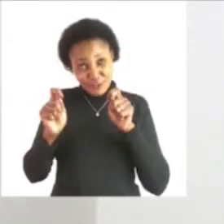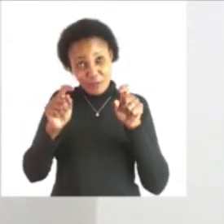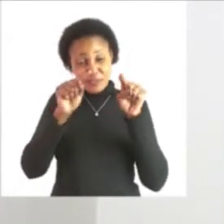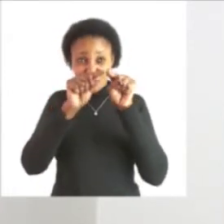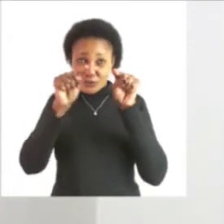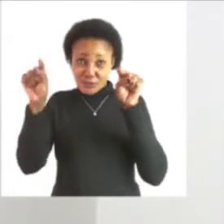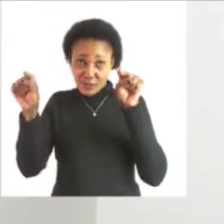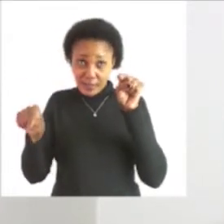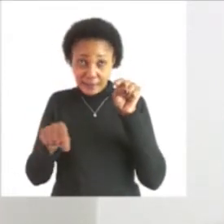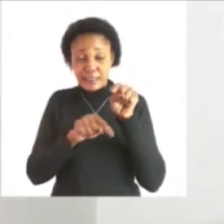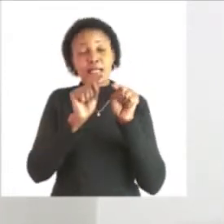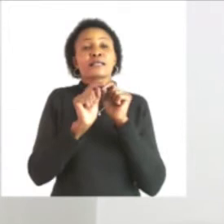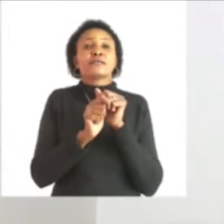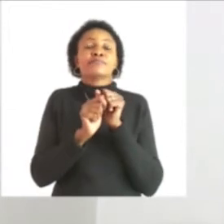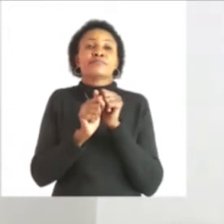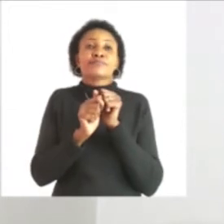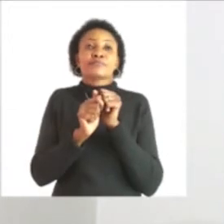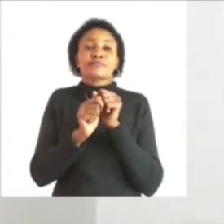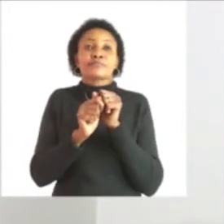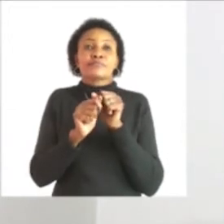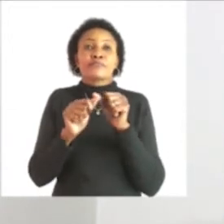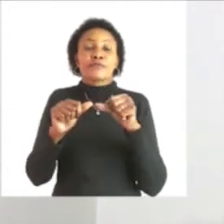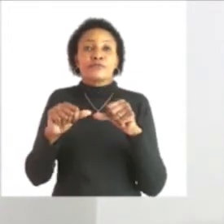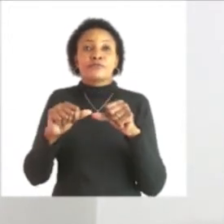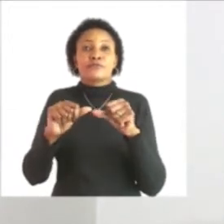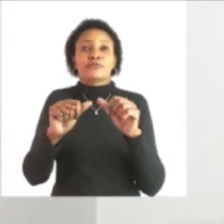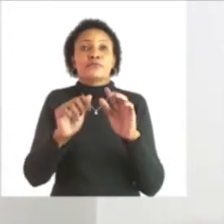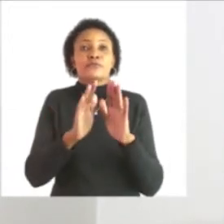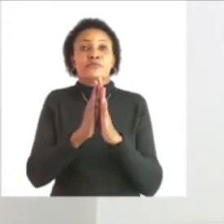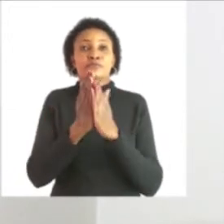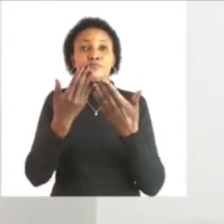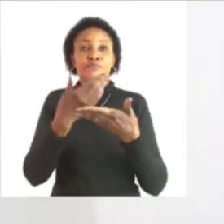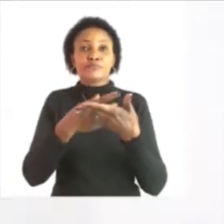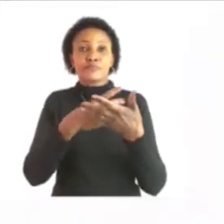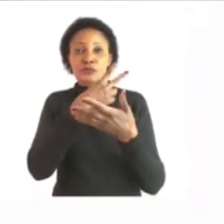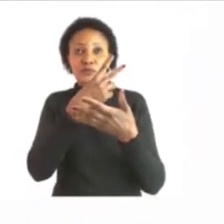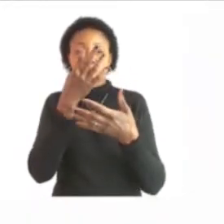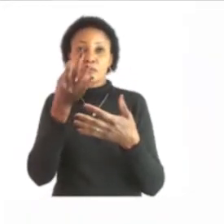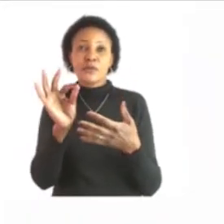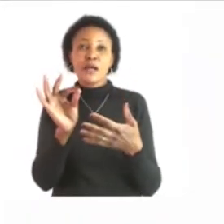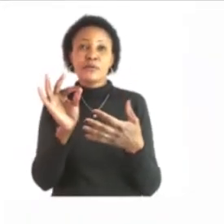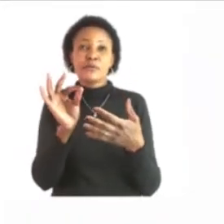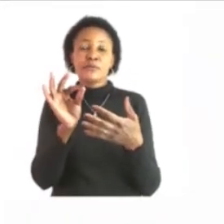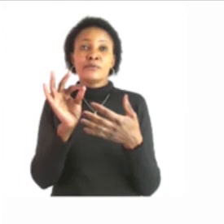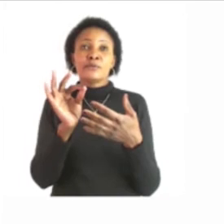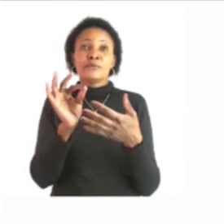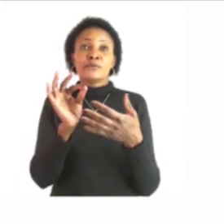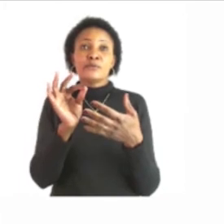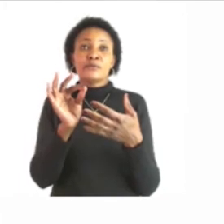is adjectives. Now, if we go back to our page 29, go back to page